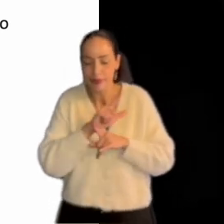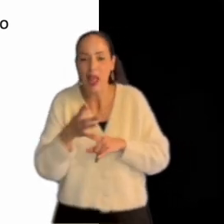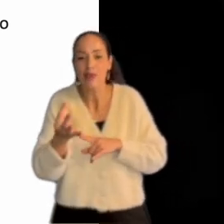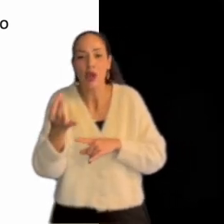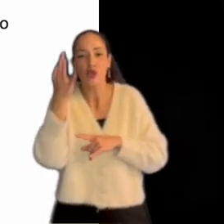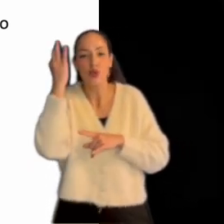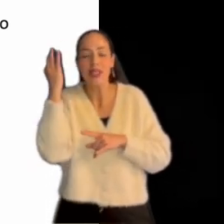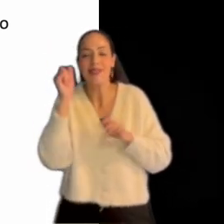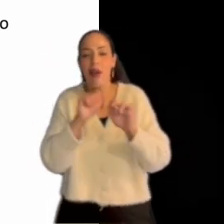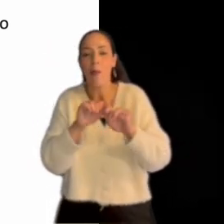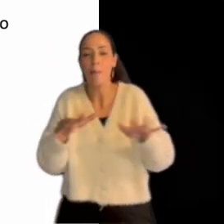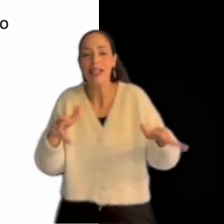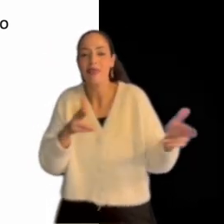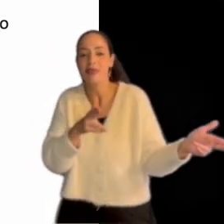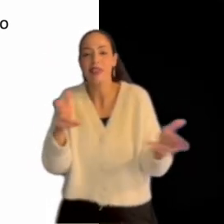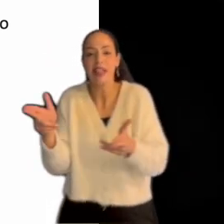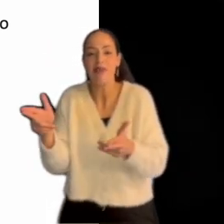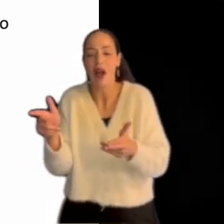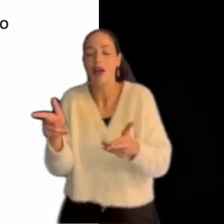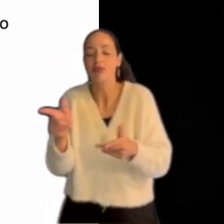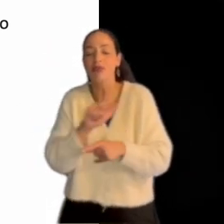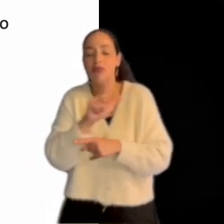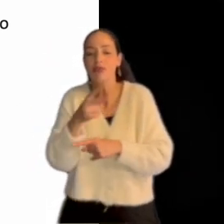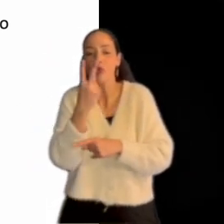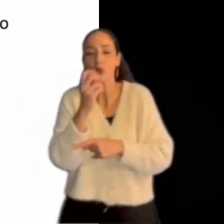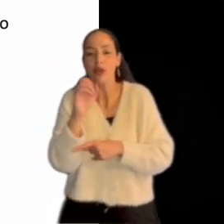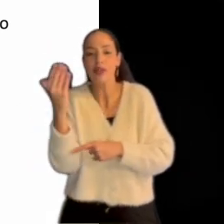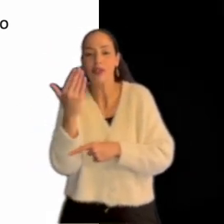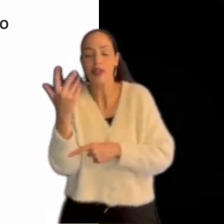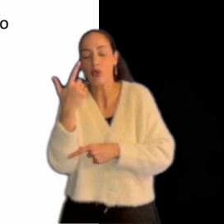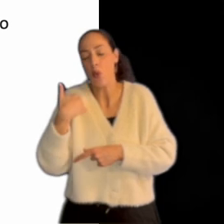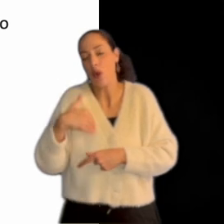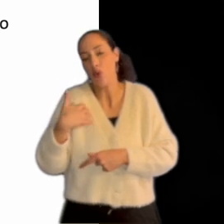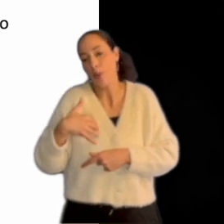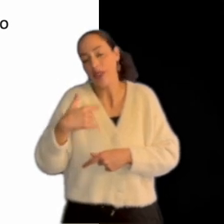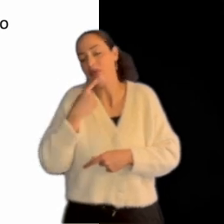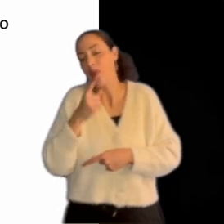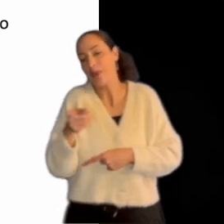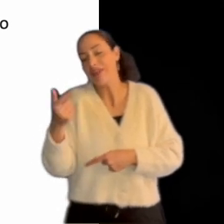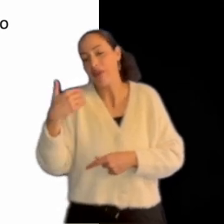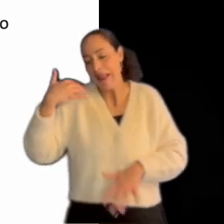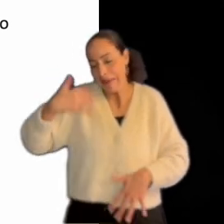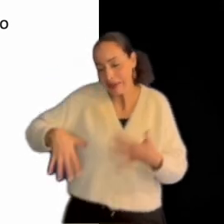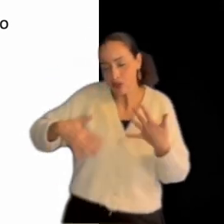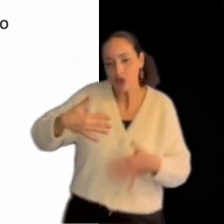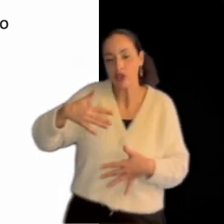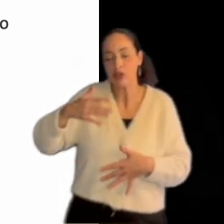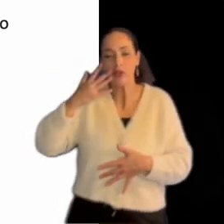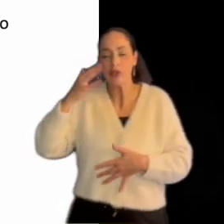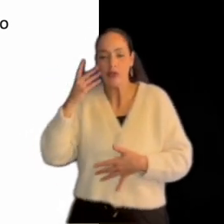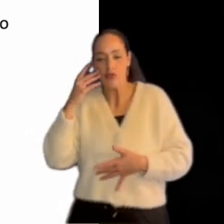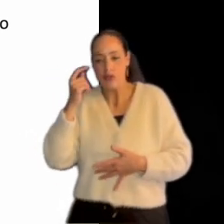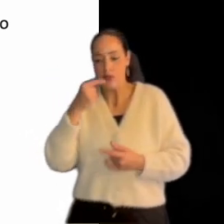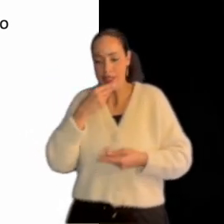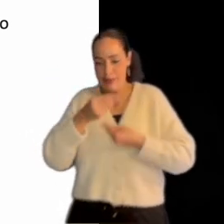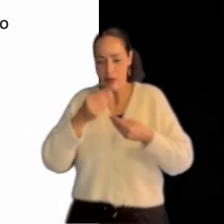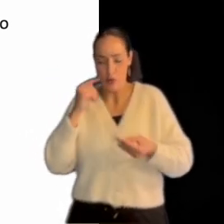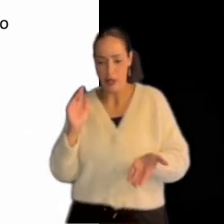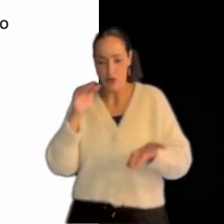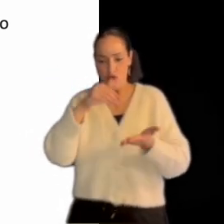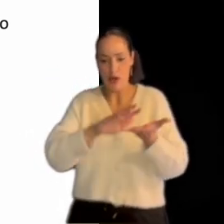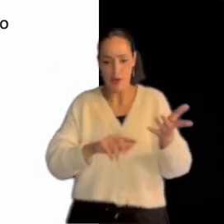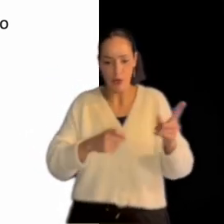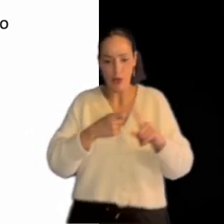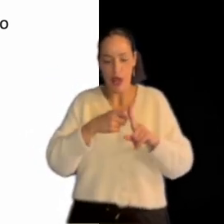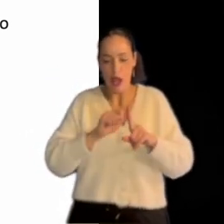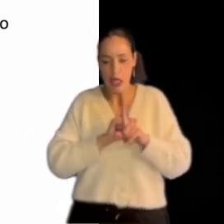UK, despite the progress she'd made in her recovery, she remained fearful of leaving the house. She was becoming increasingly isolated and